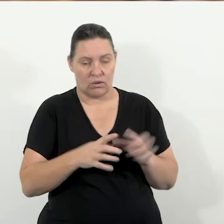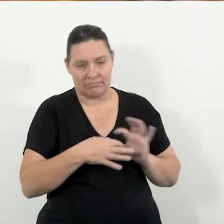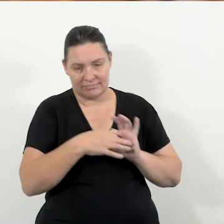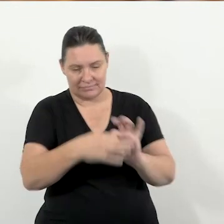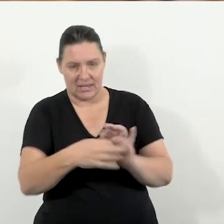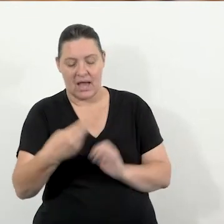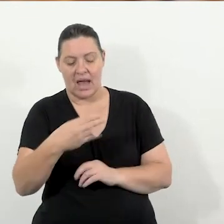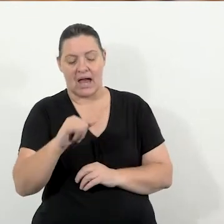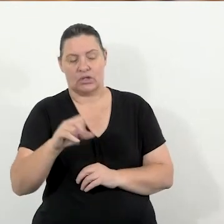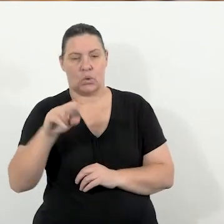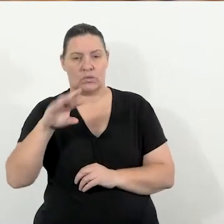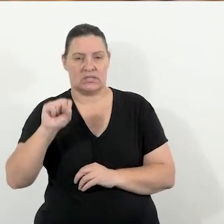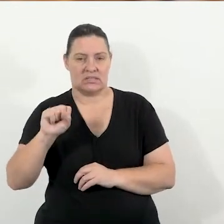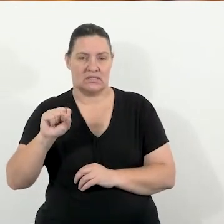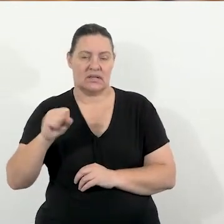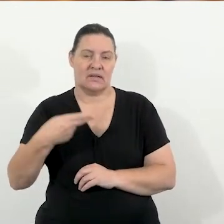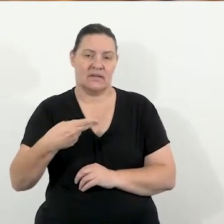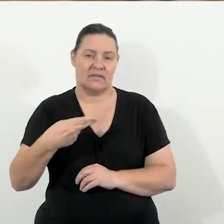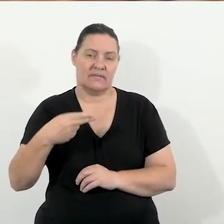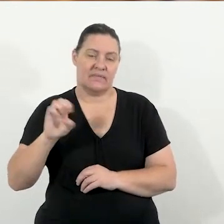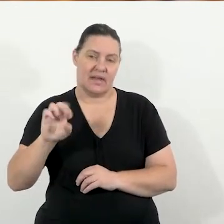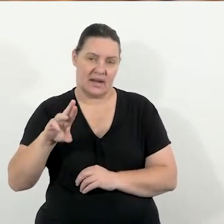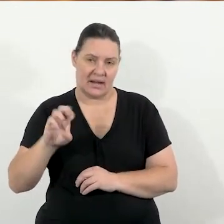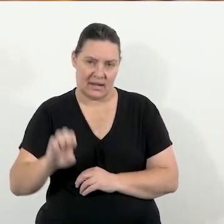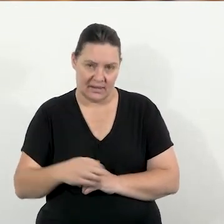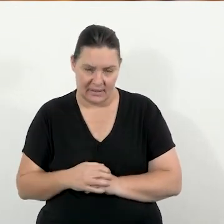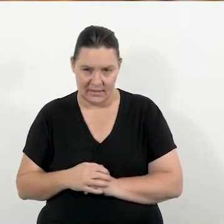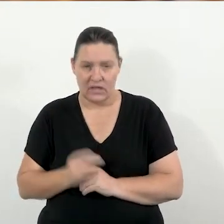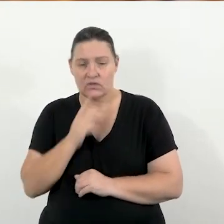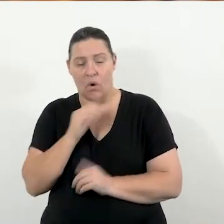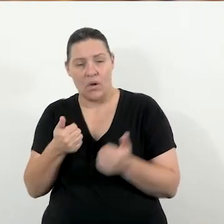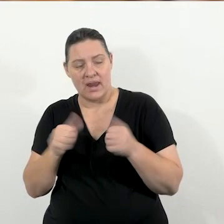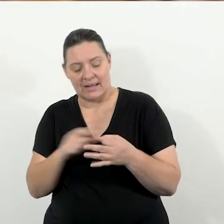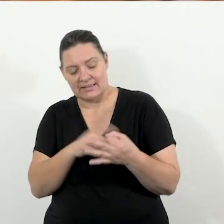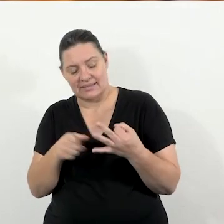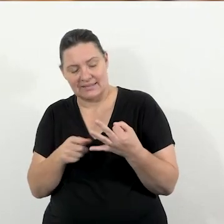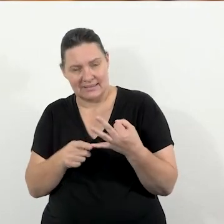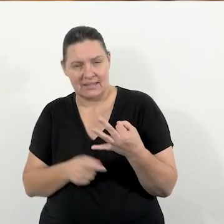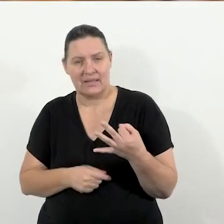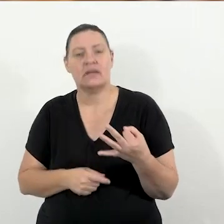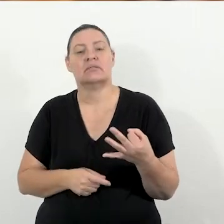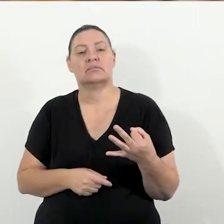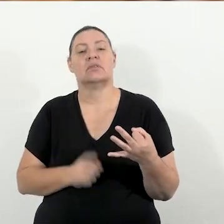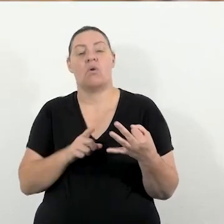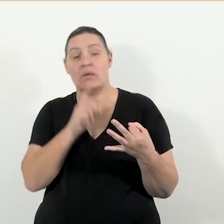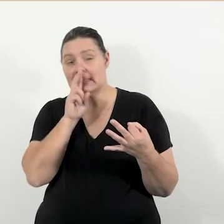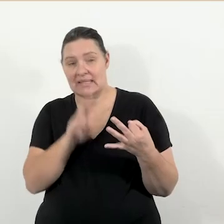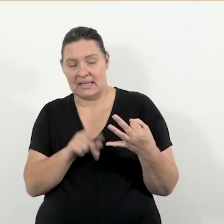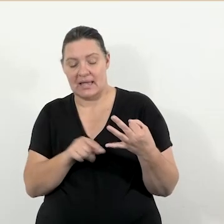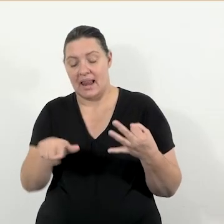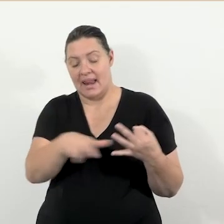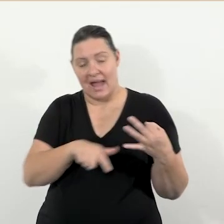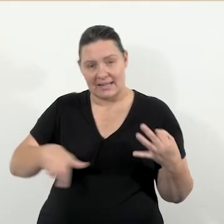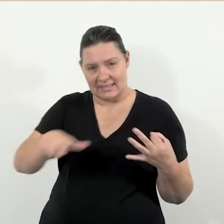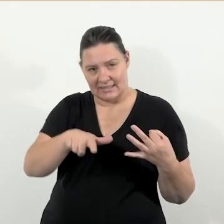to interact with the hydrosphere. Now, let's move on to the next sphere to see how it interacts. Here we can see